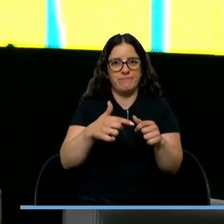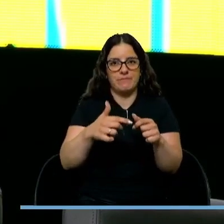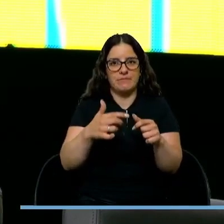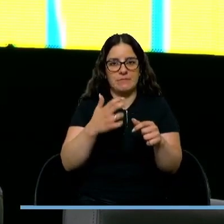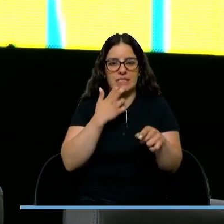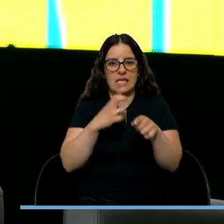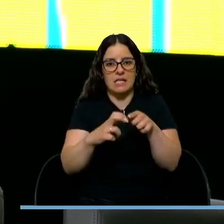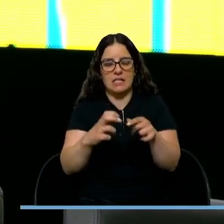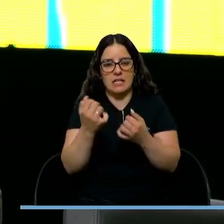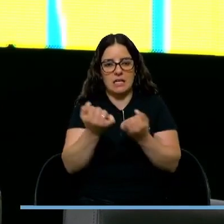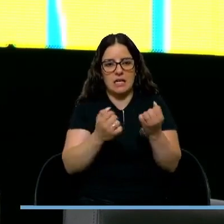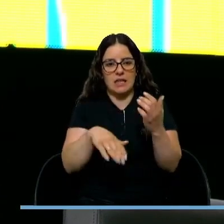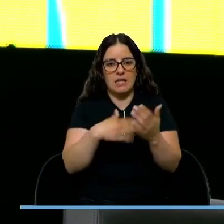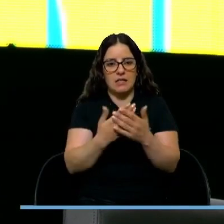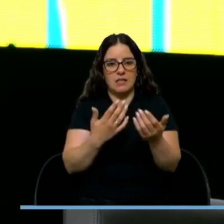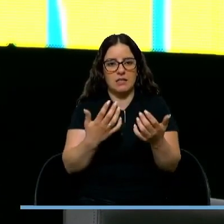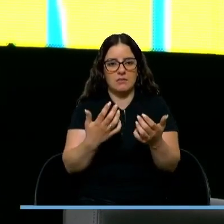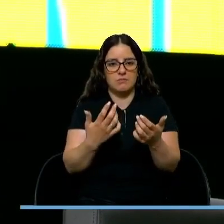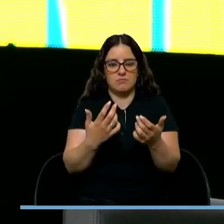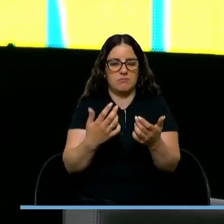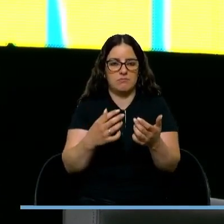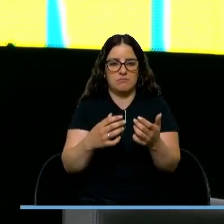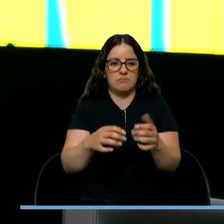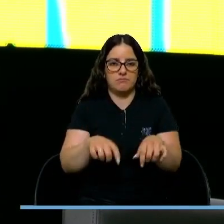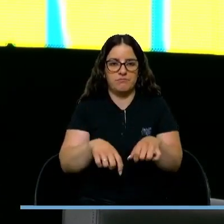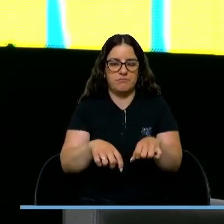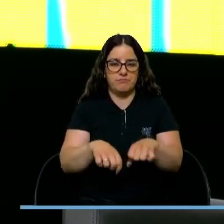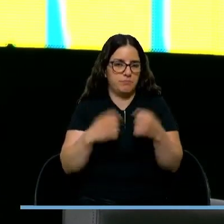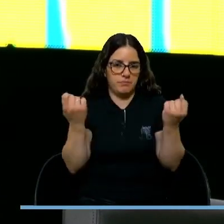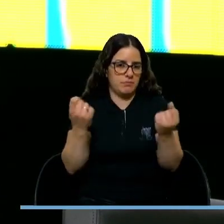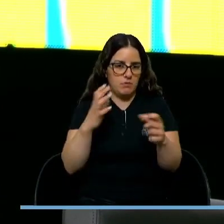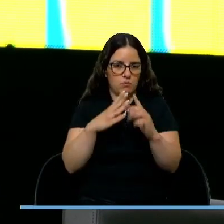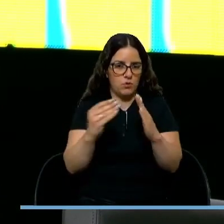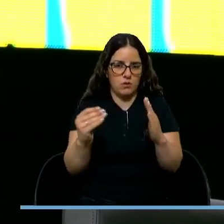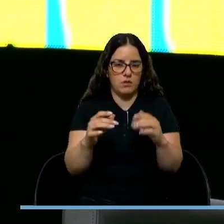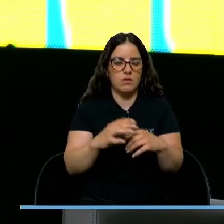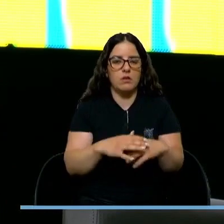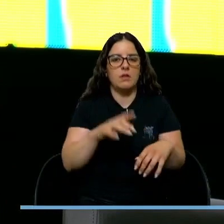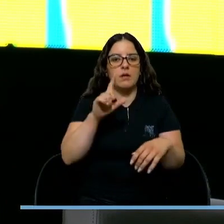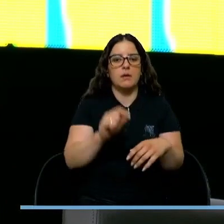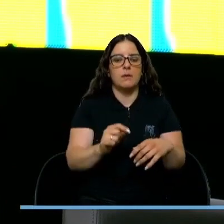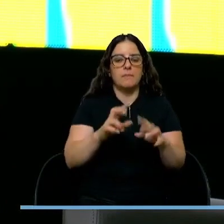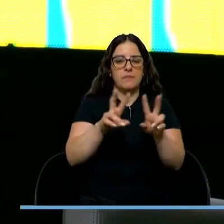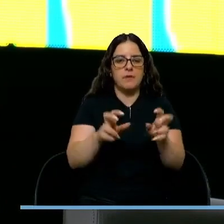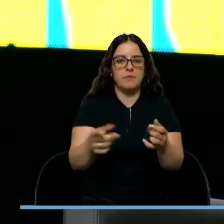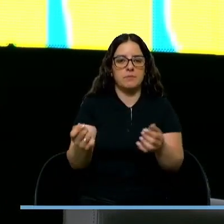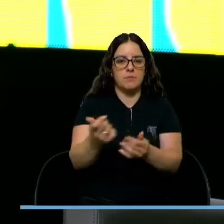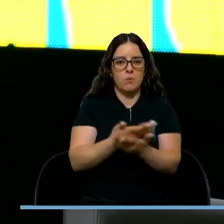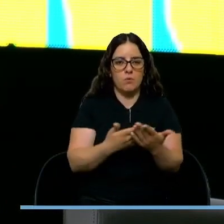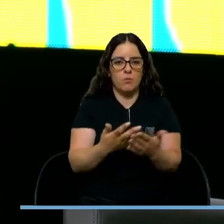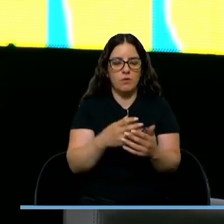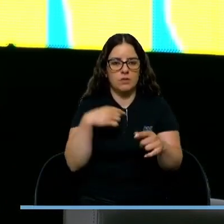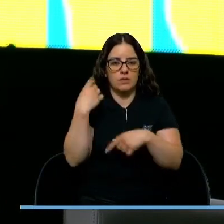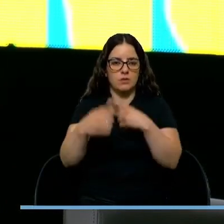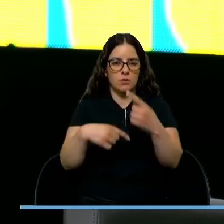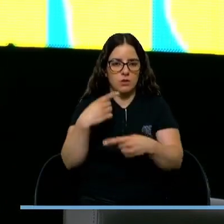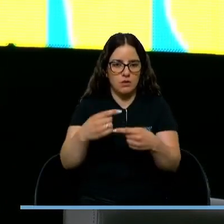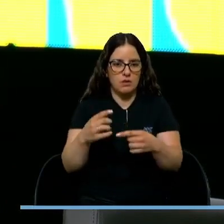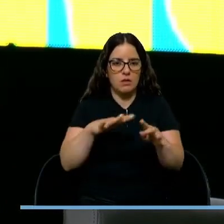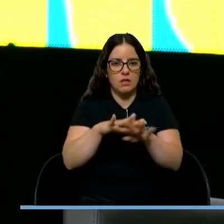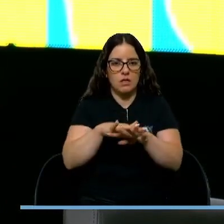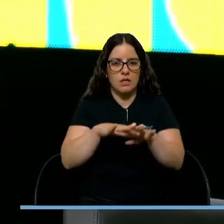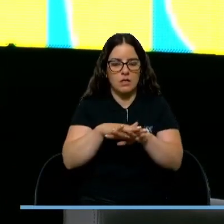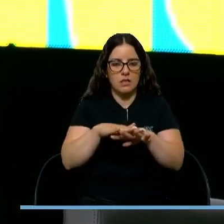we're not giving its due importance. Then aspects related to circular